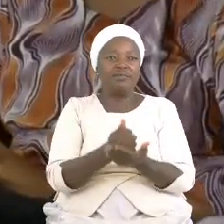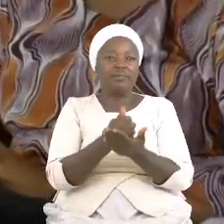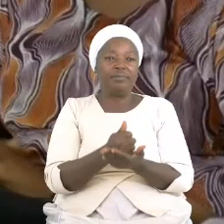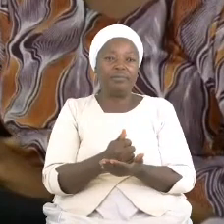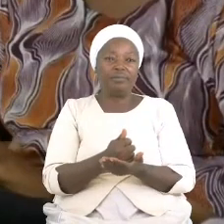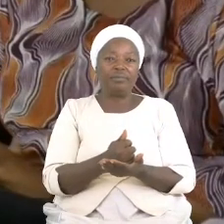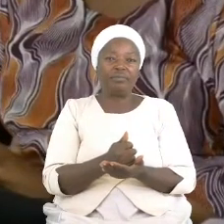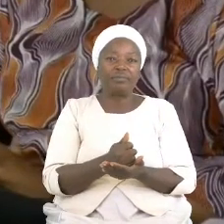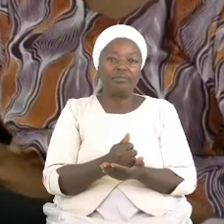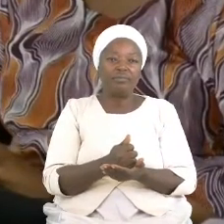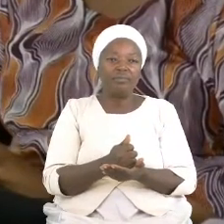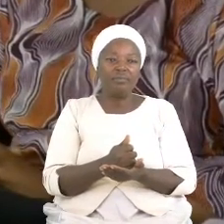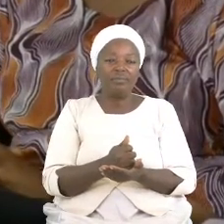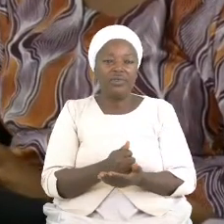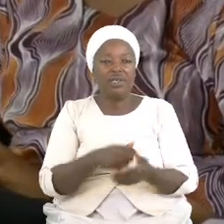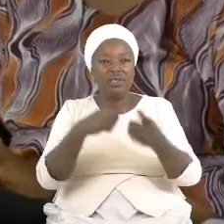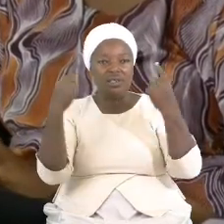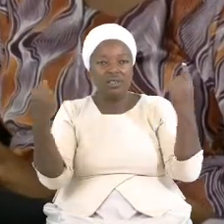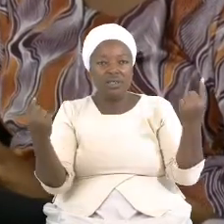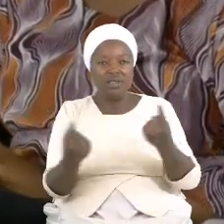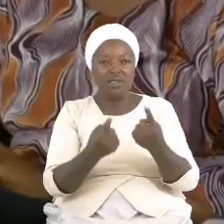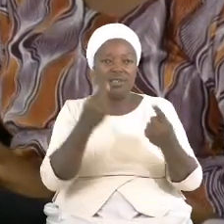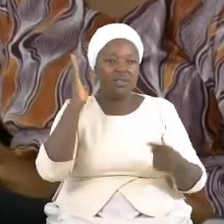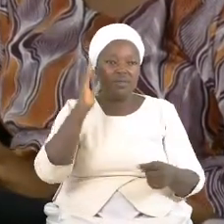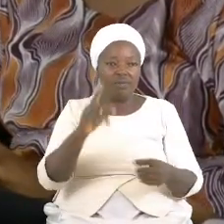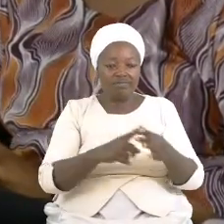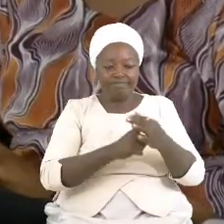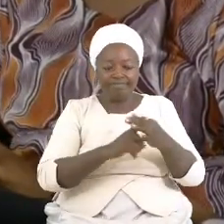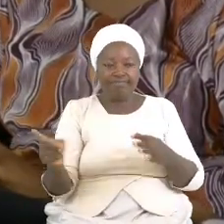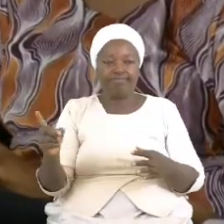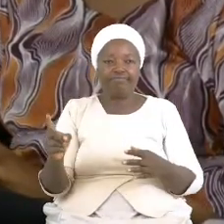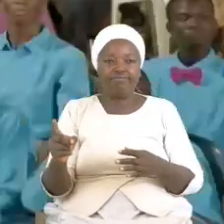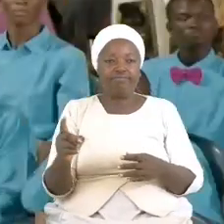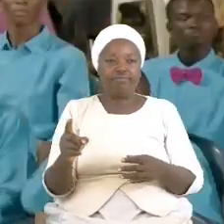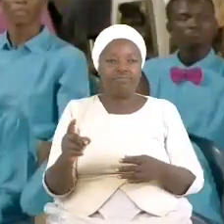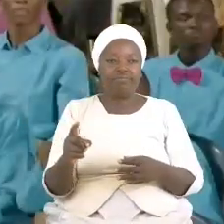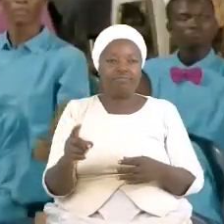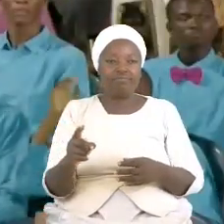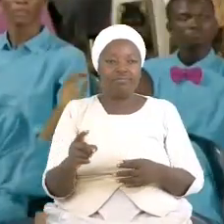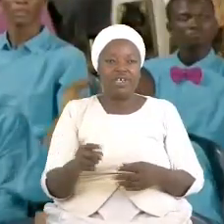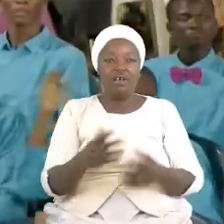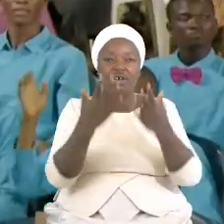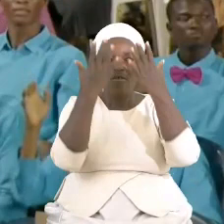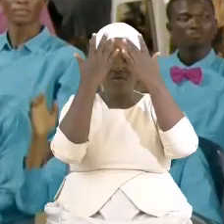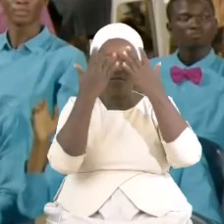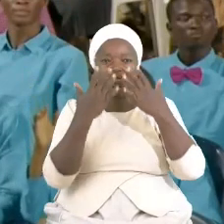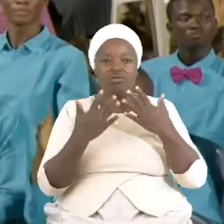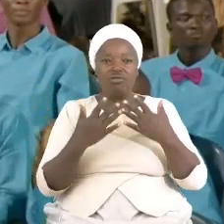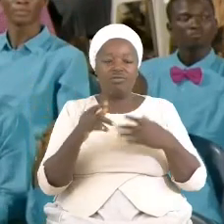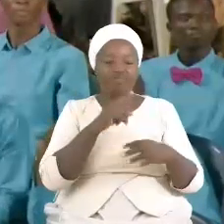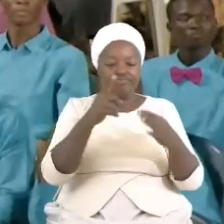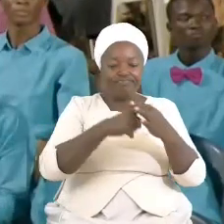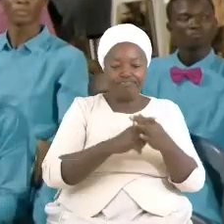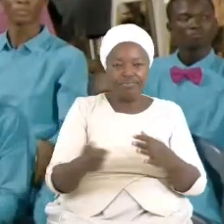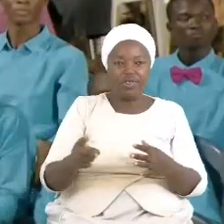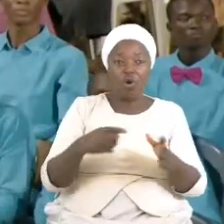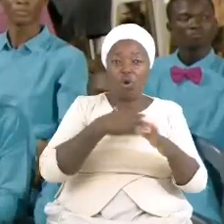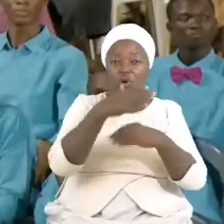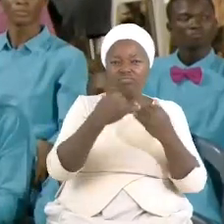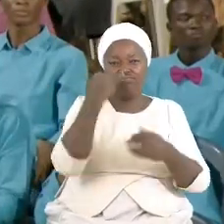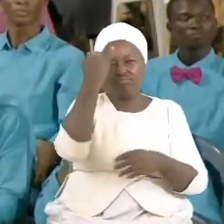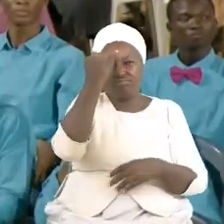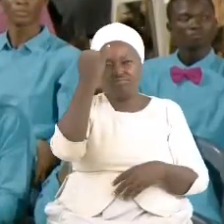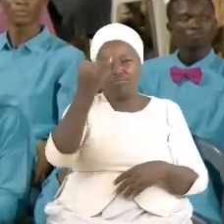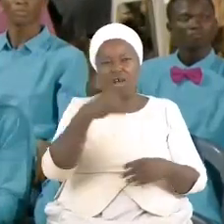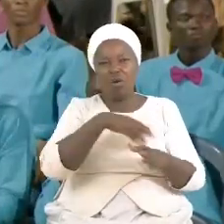Sin will vanish away. Sorrow will vanish away. All the imagination and all